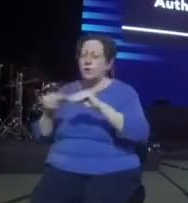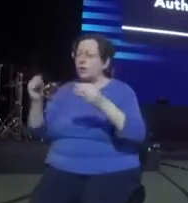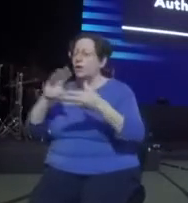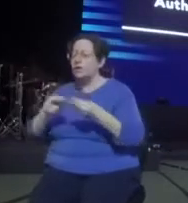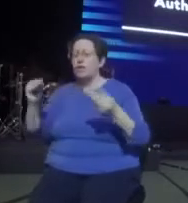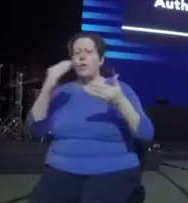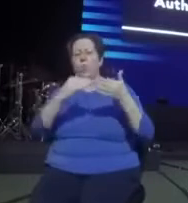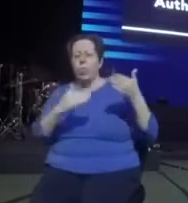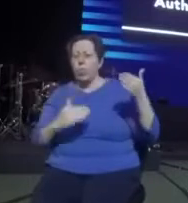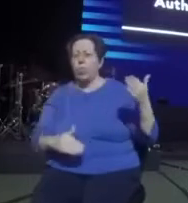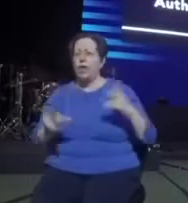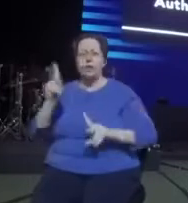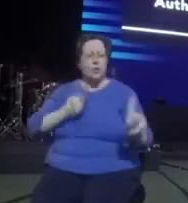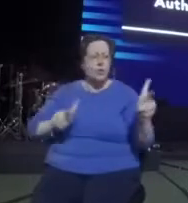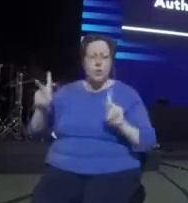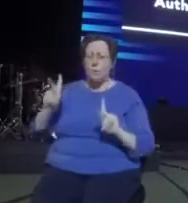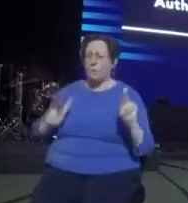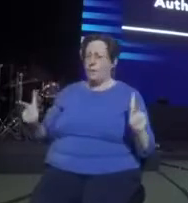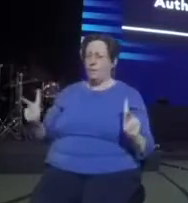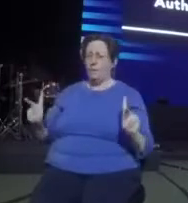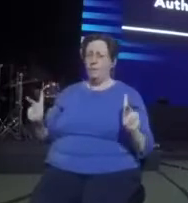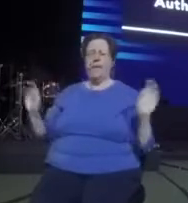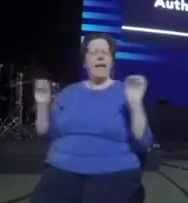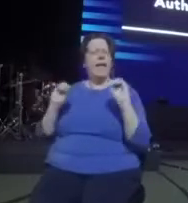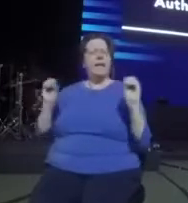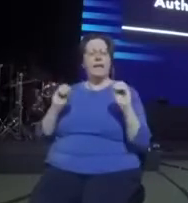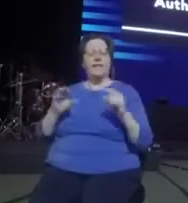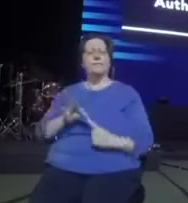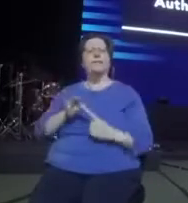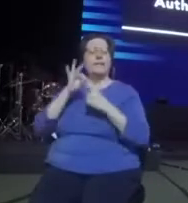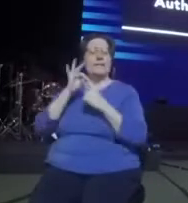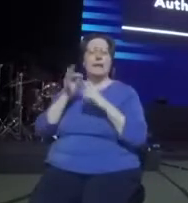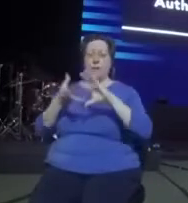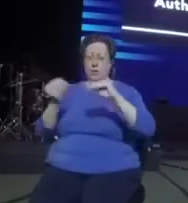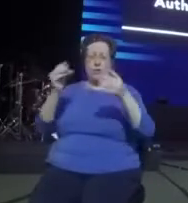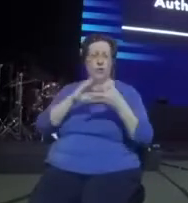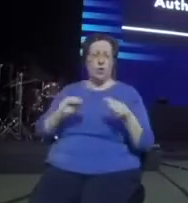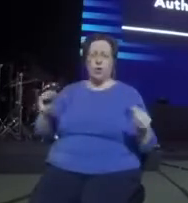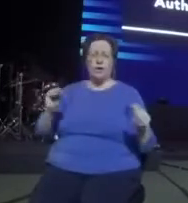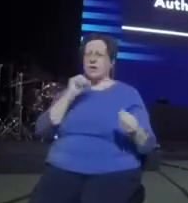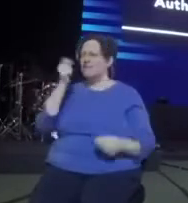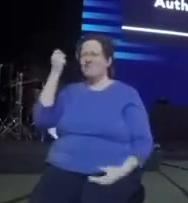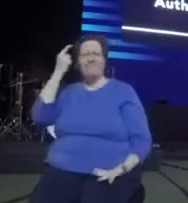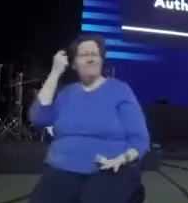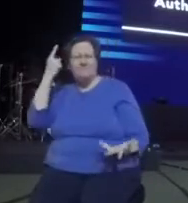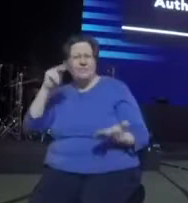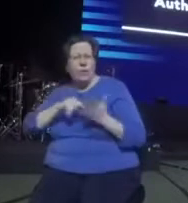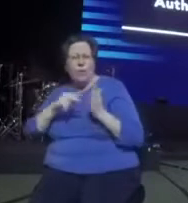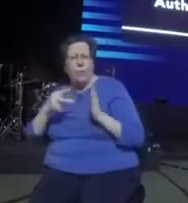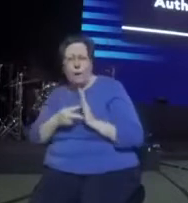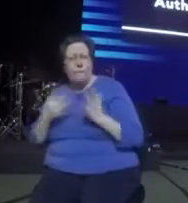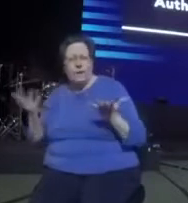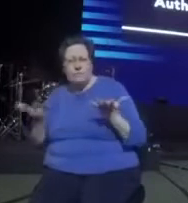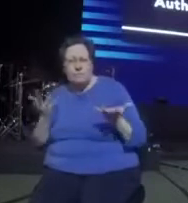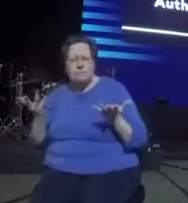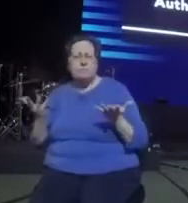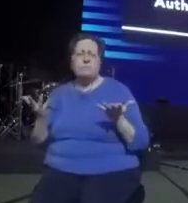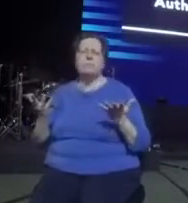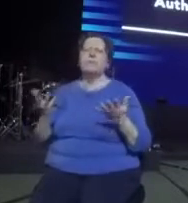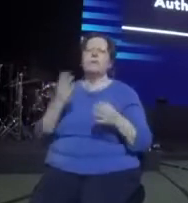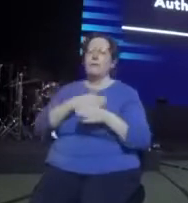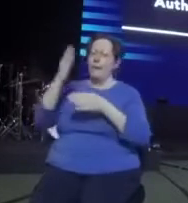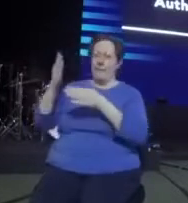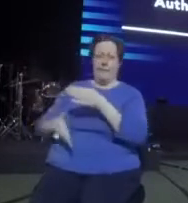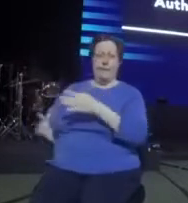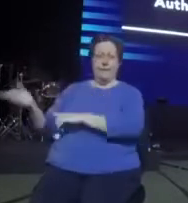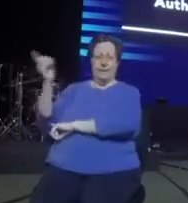and he's never spoken anything to the people except through parables, because they couldn't understand anything in this particular situation. At the end of the